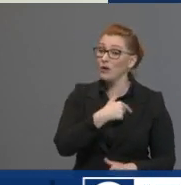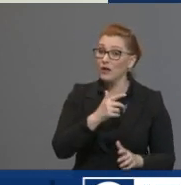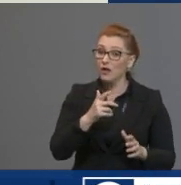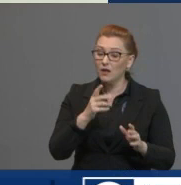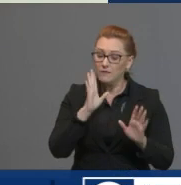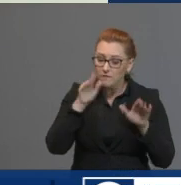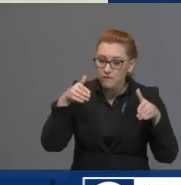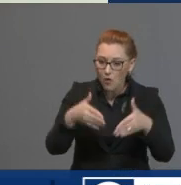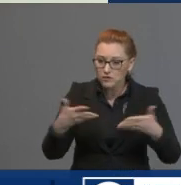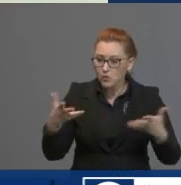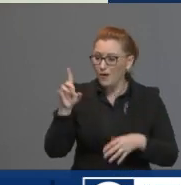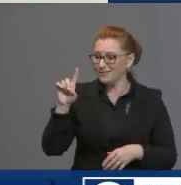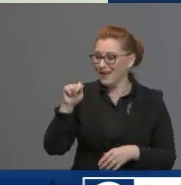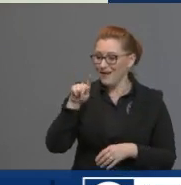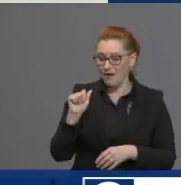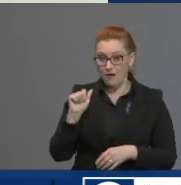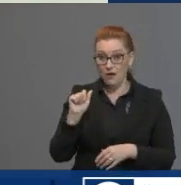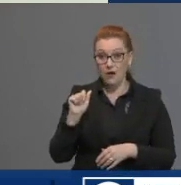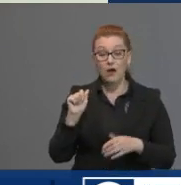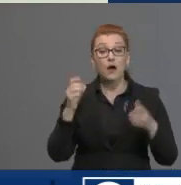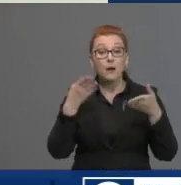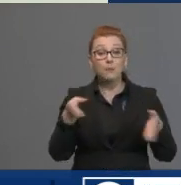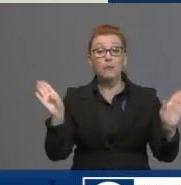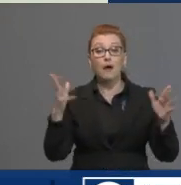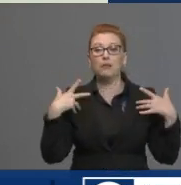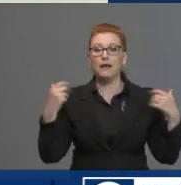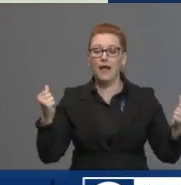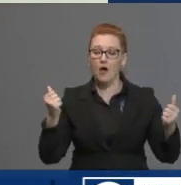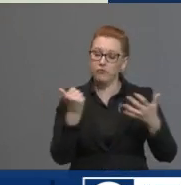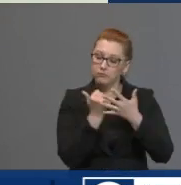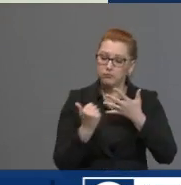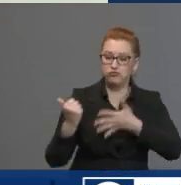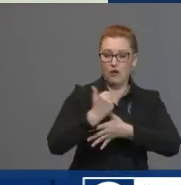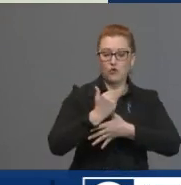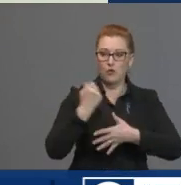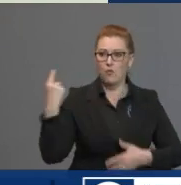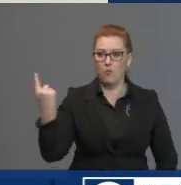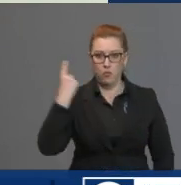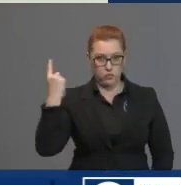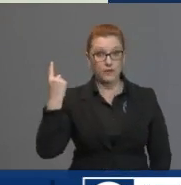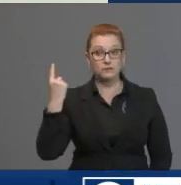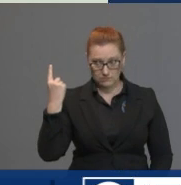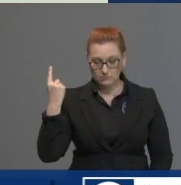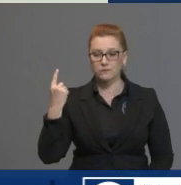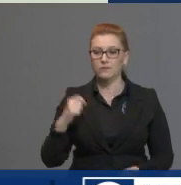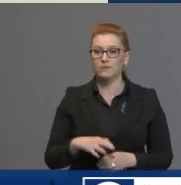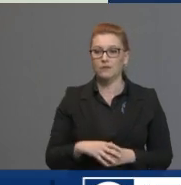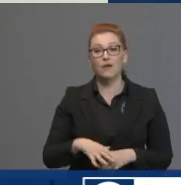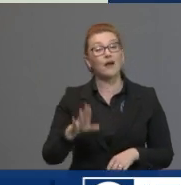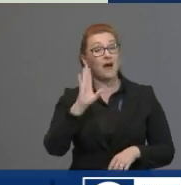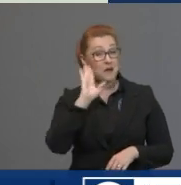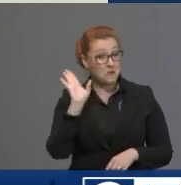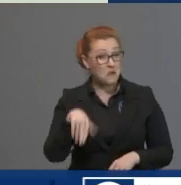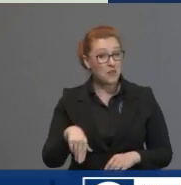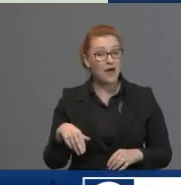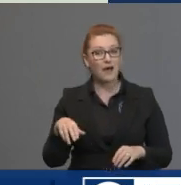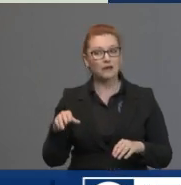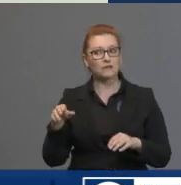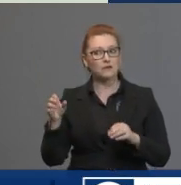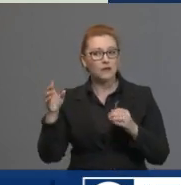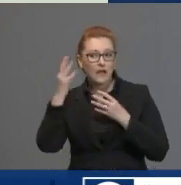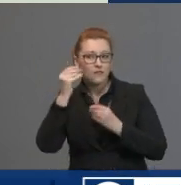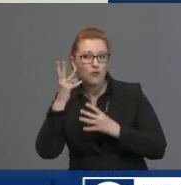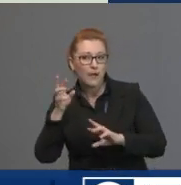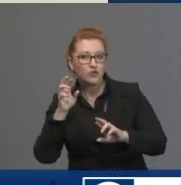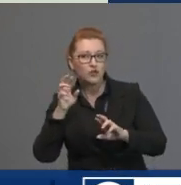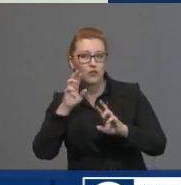priority being public health first and foremost. Now, I do hear much of what's being reported,